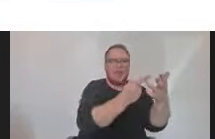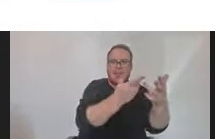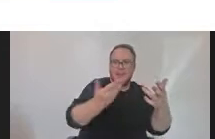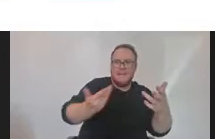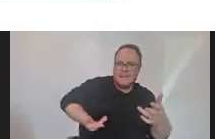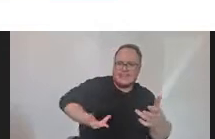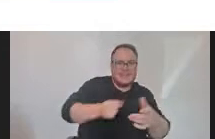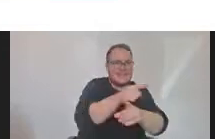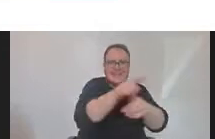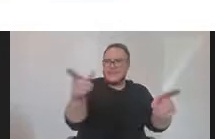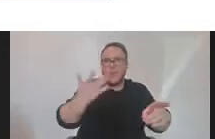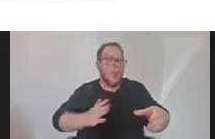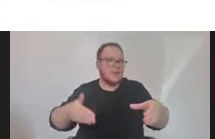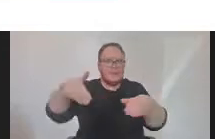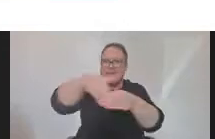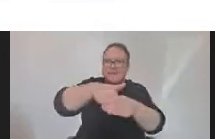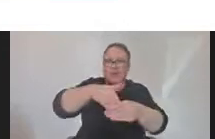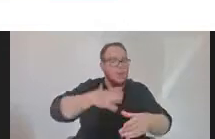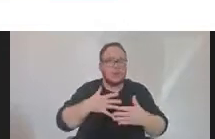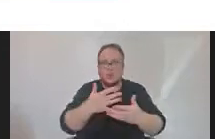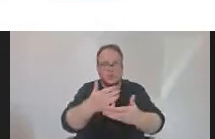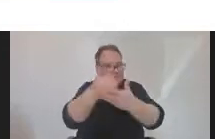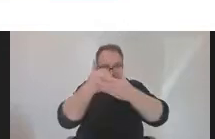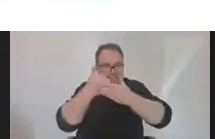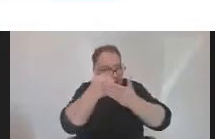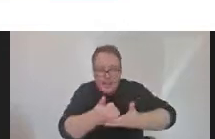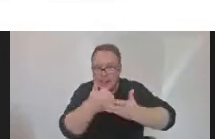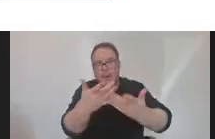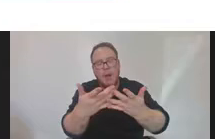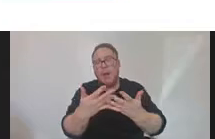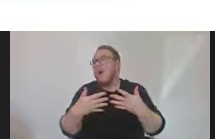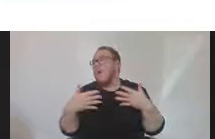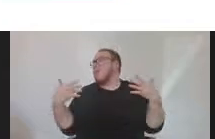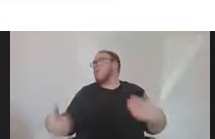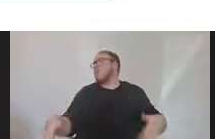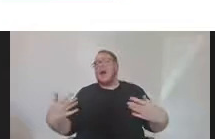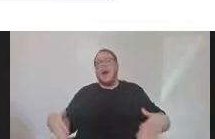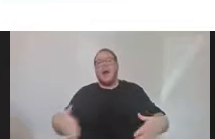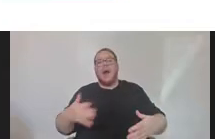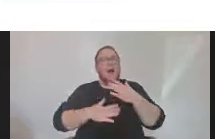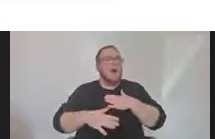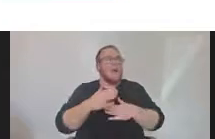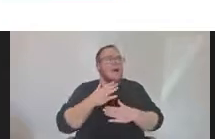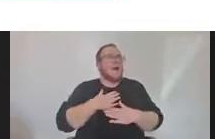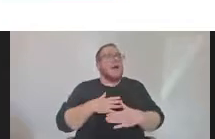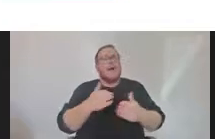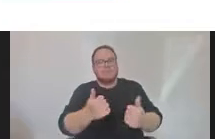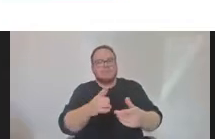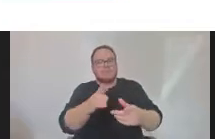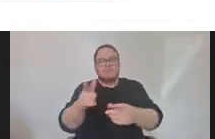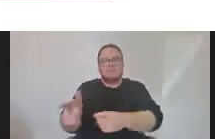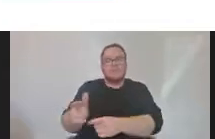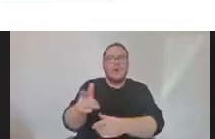help was humbling. Really, it was phenomenal. So again, the city and county council offered venues. They